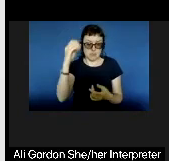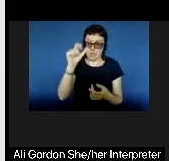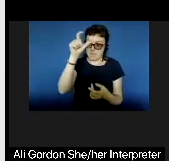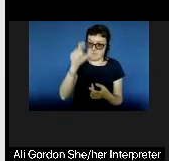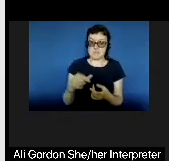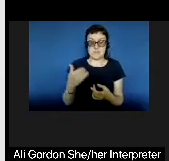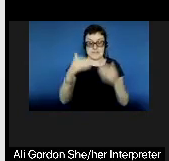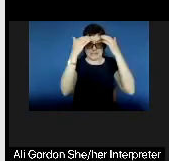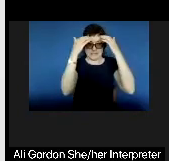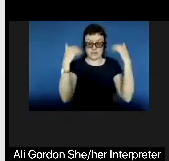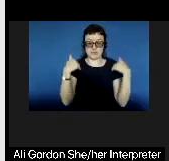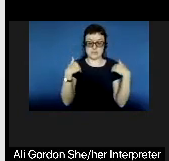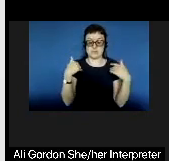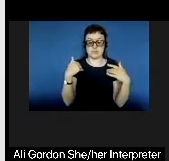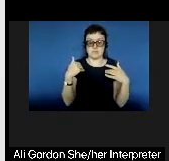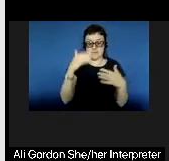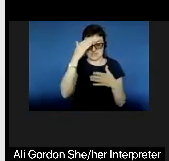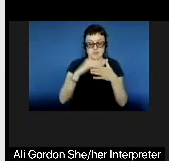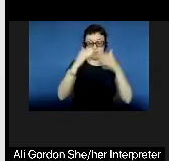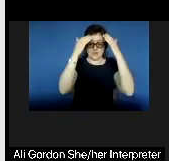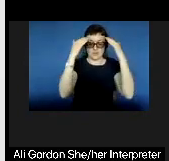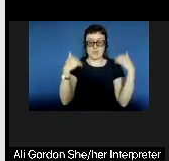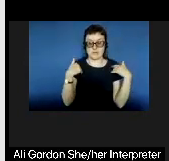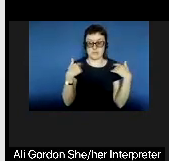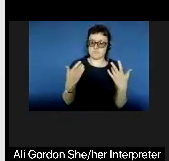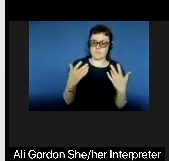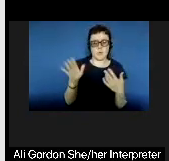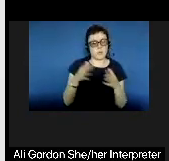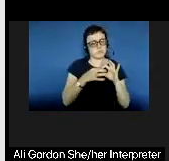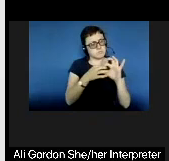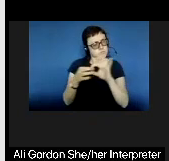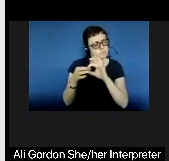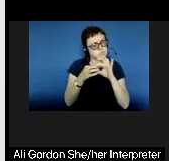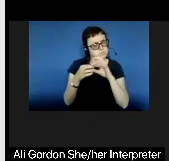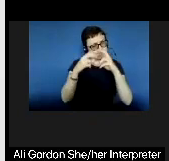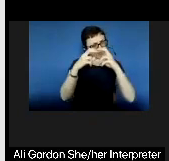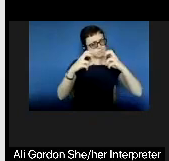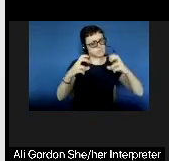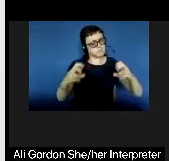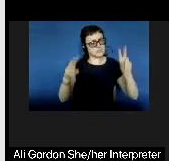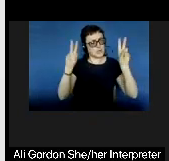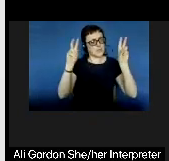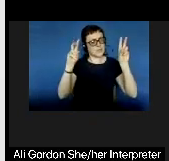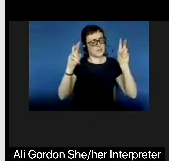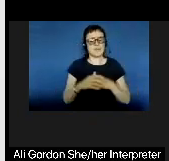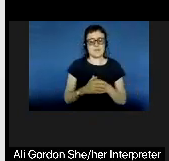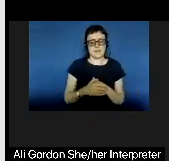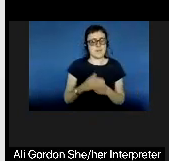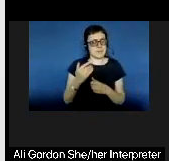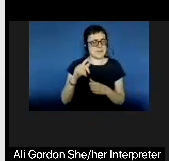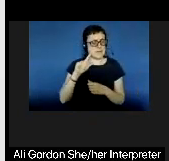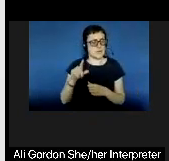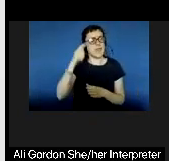experience of mental health issues and mental health treatment to come together and explore this overlooked area, which we feel has the potential to reduce